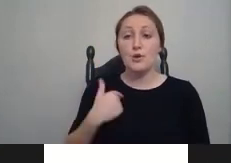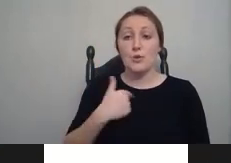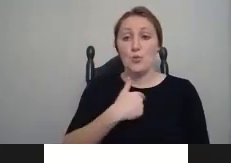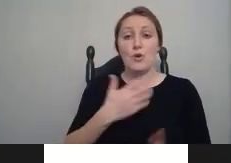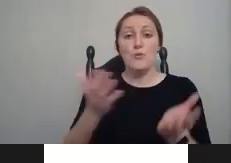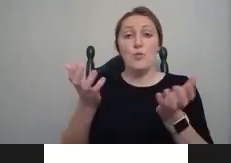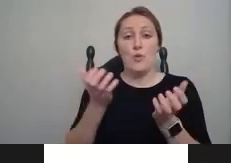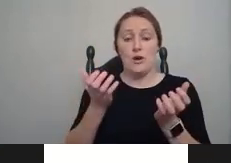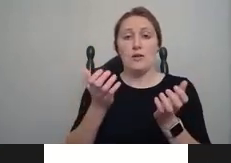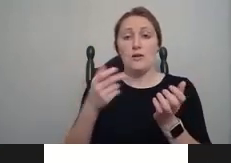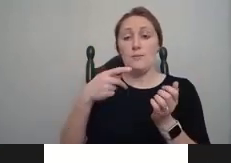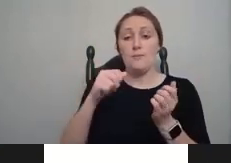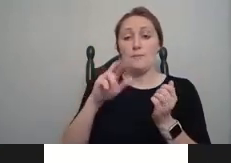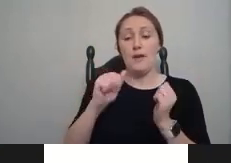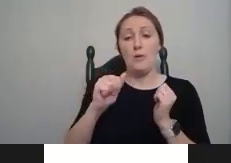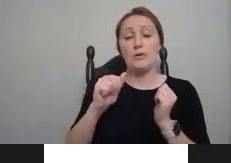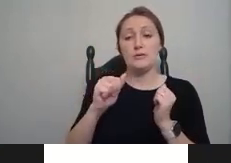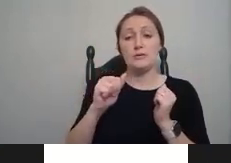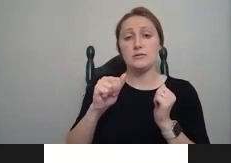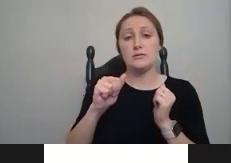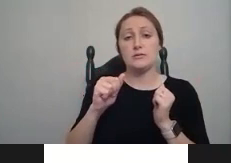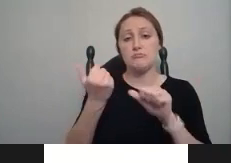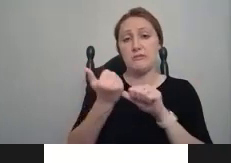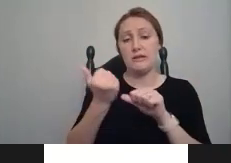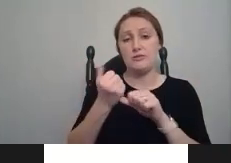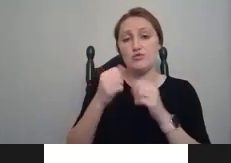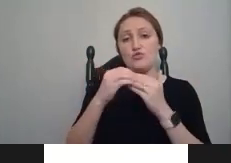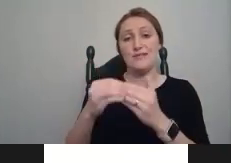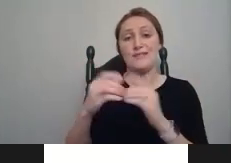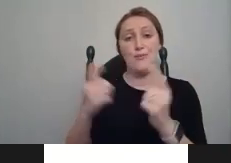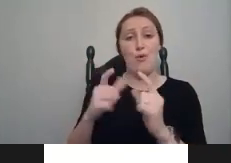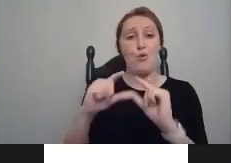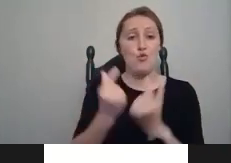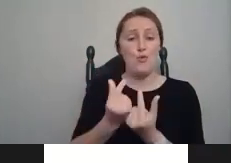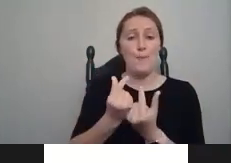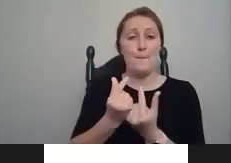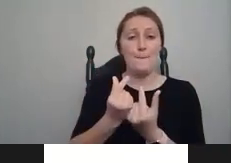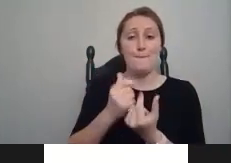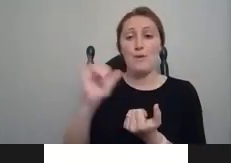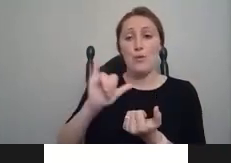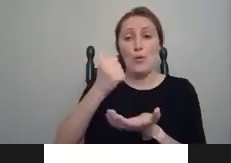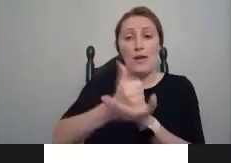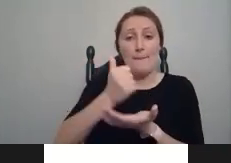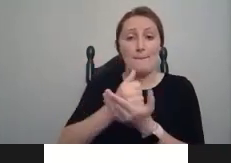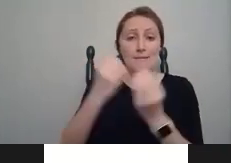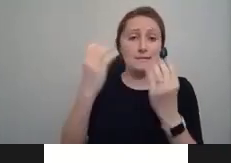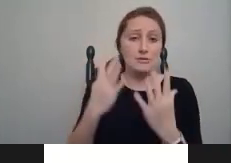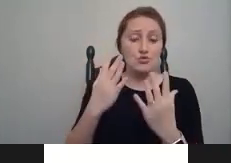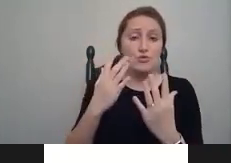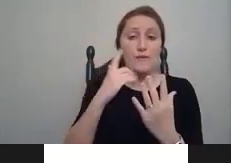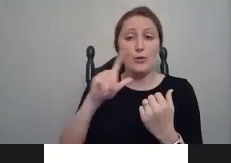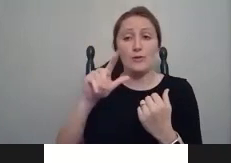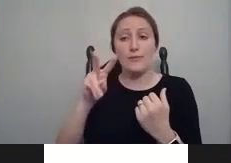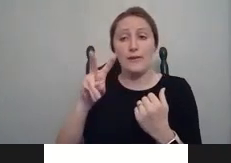our paraprofessionals to lead small groups, in addition to helping the teacher in live instruction.